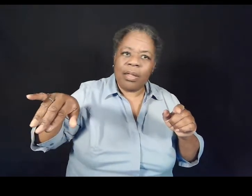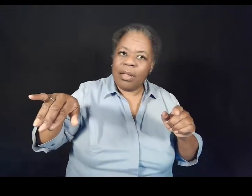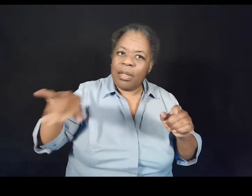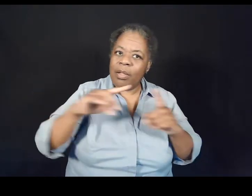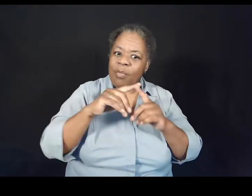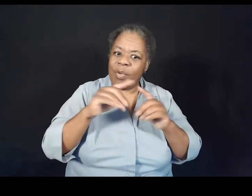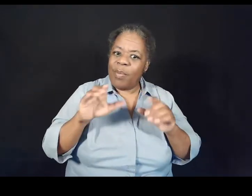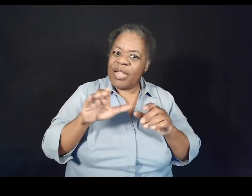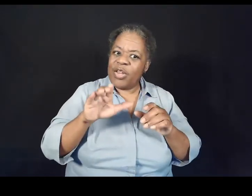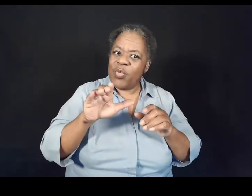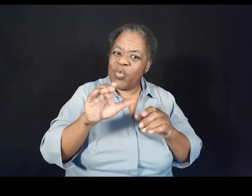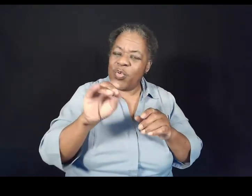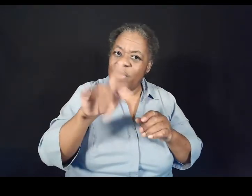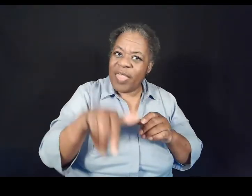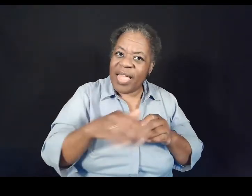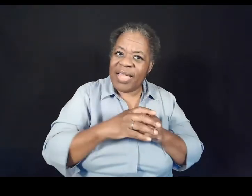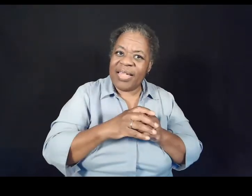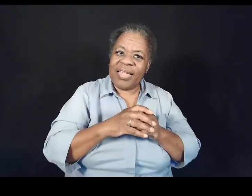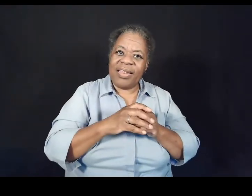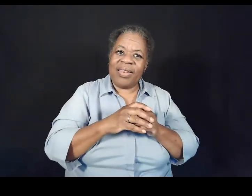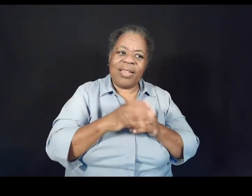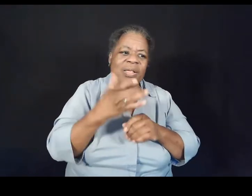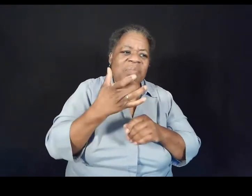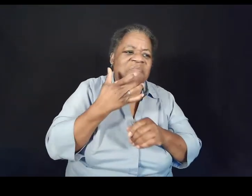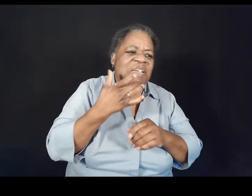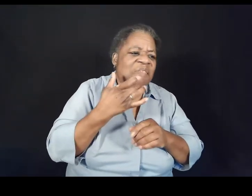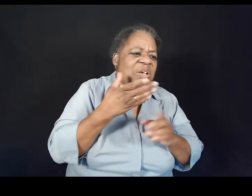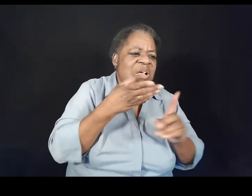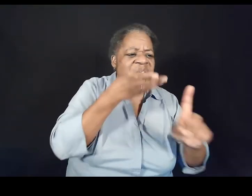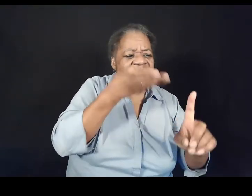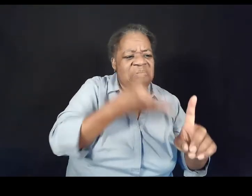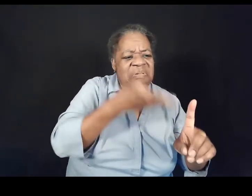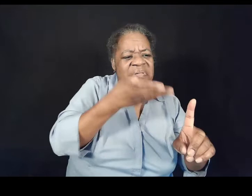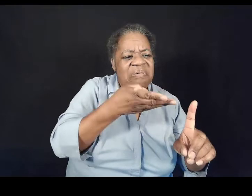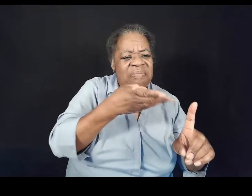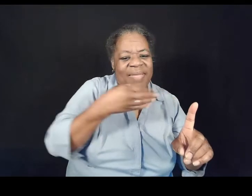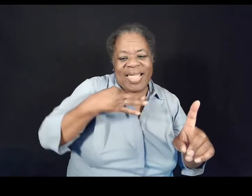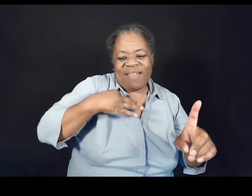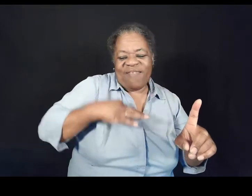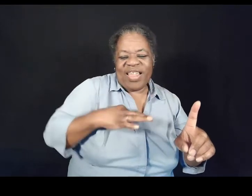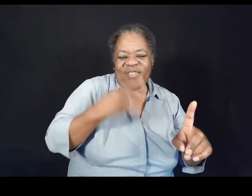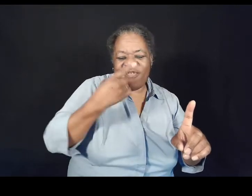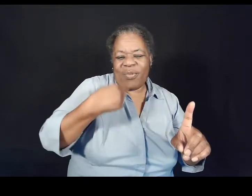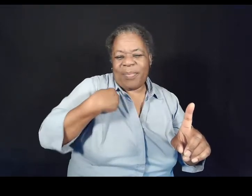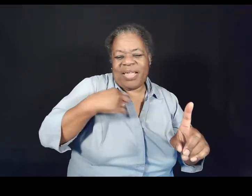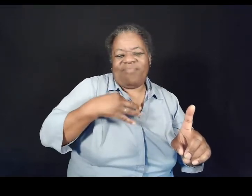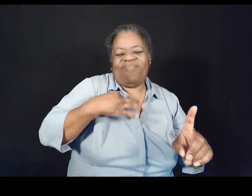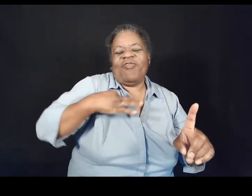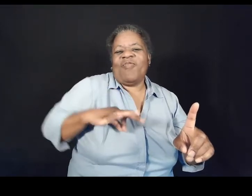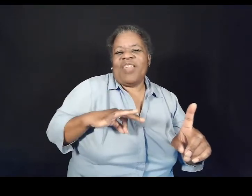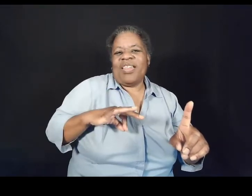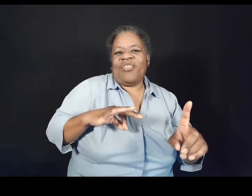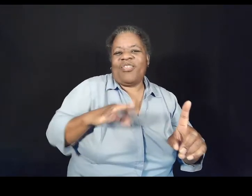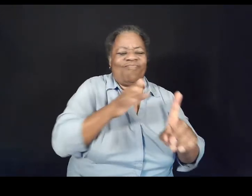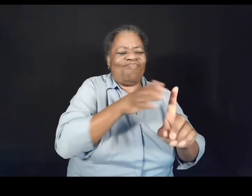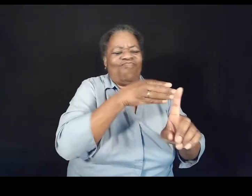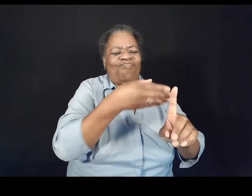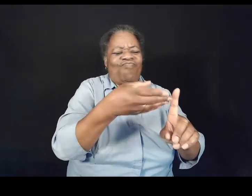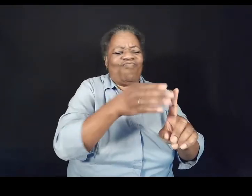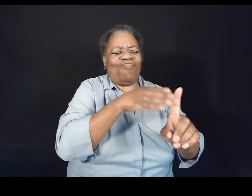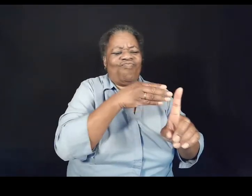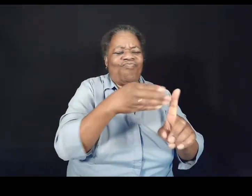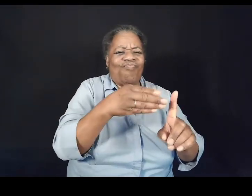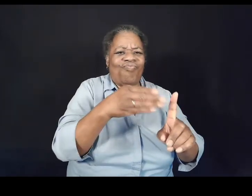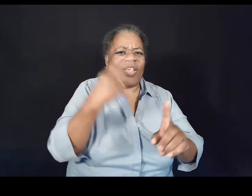give preferential treatment to someone because it's to our advantage to do so, every time we consider